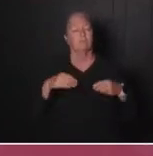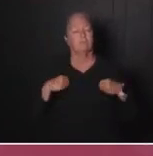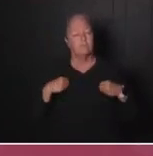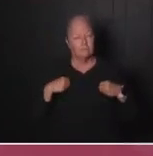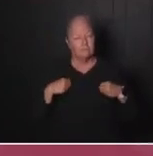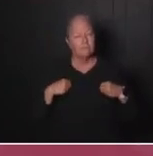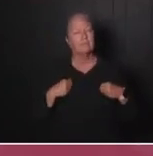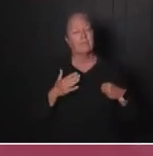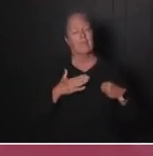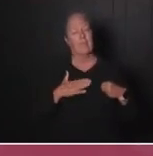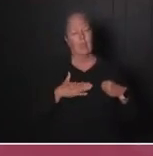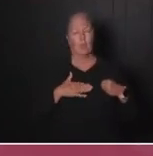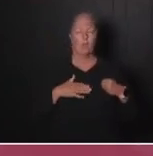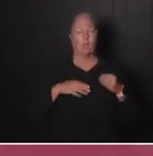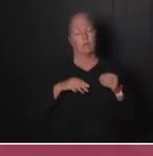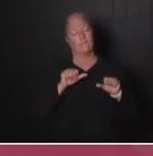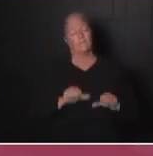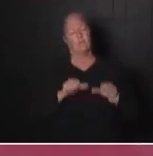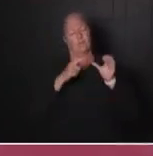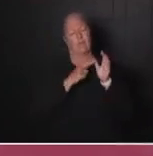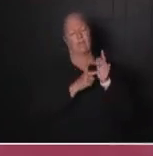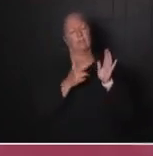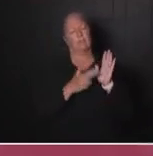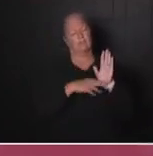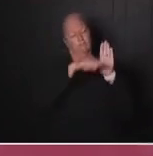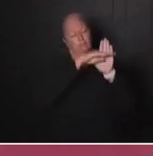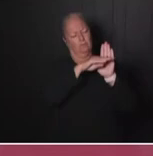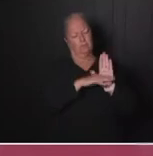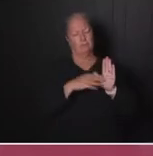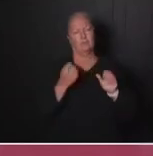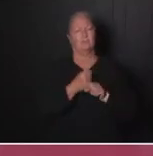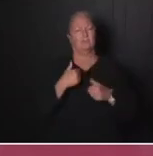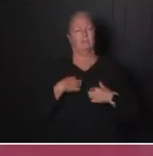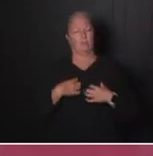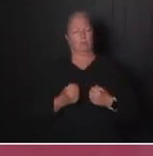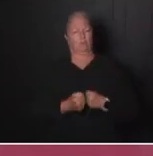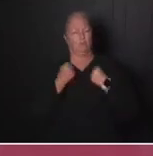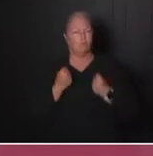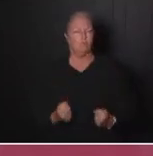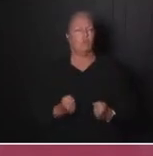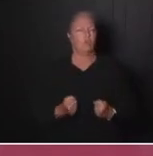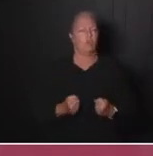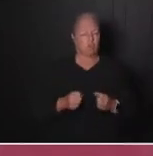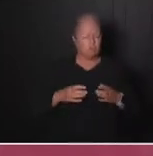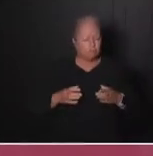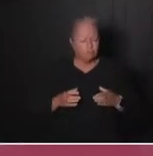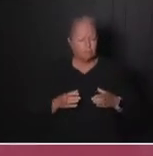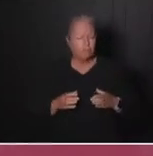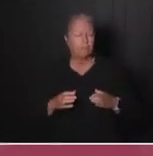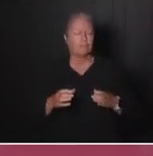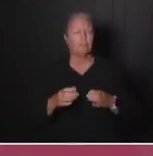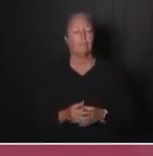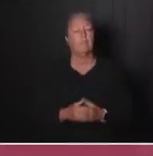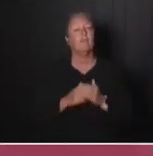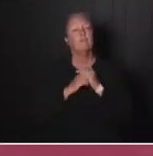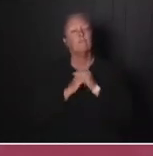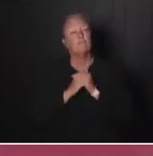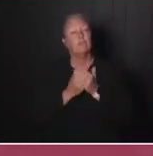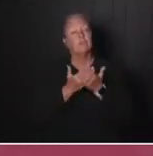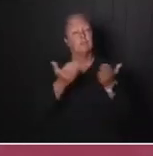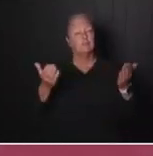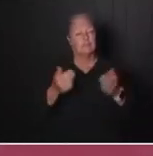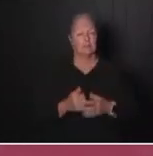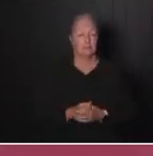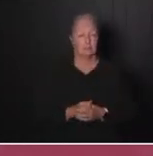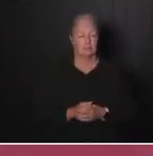the affirmative action policy that has made us a stronger party and movement. Friends, the choice